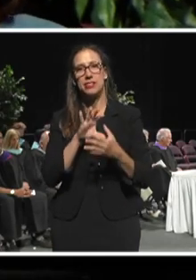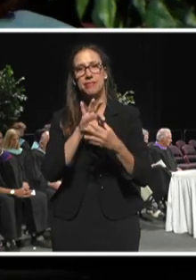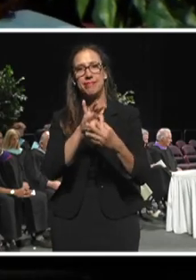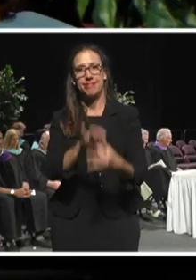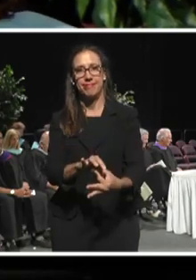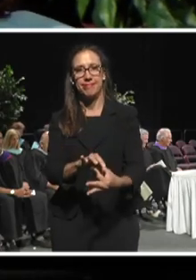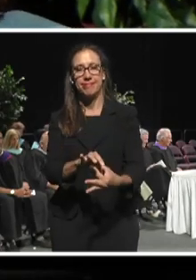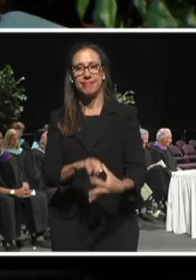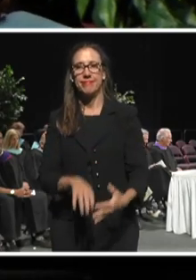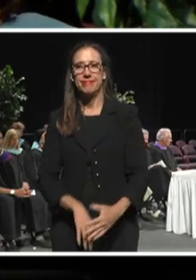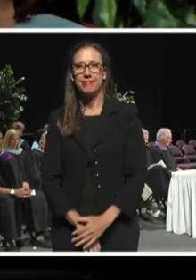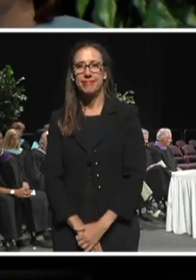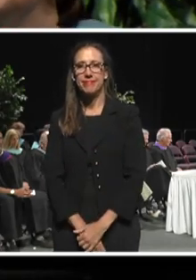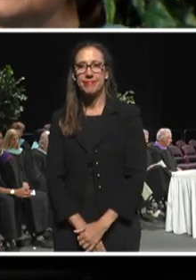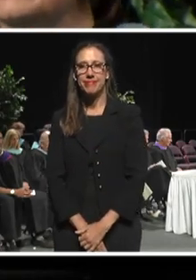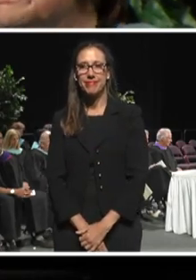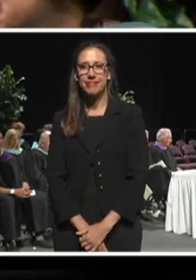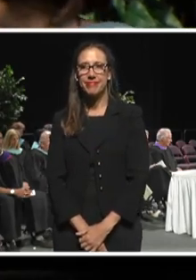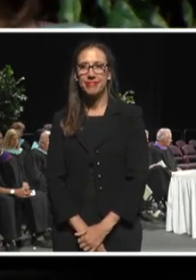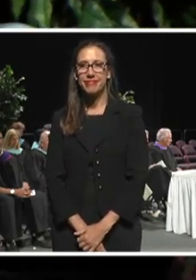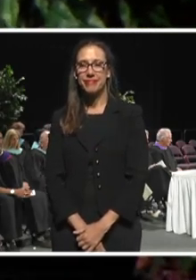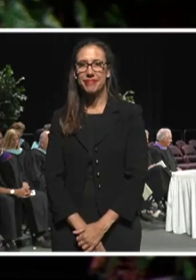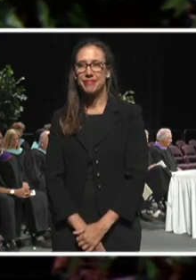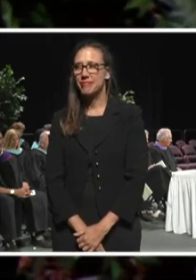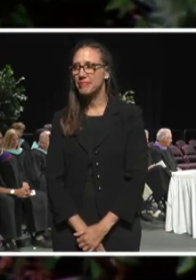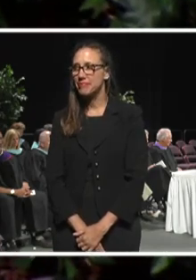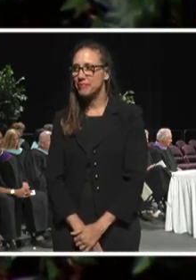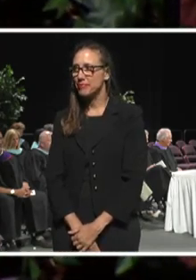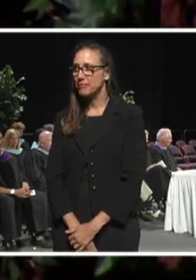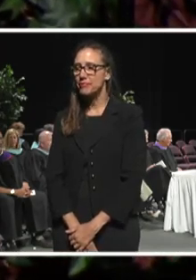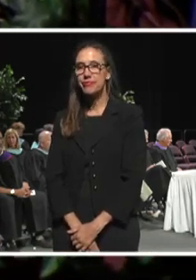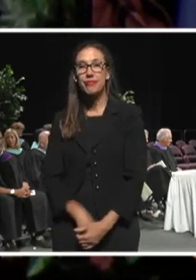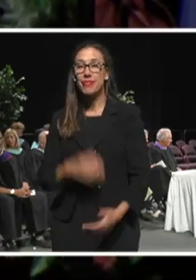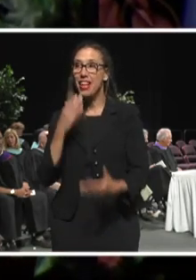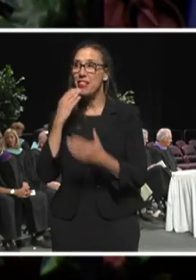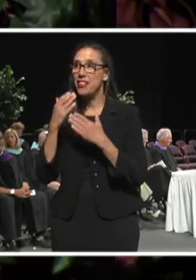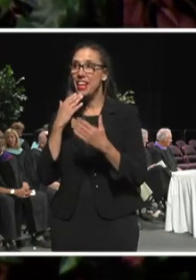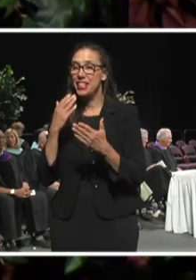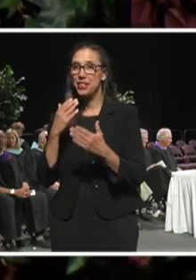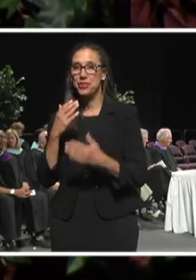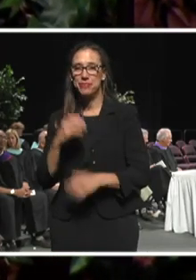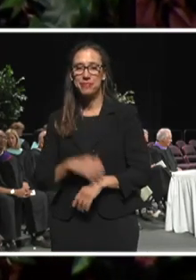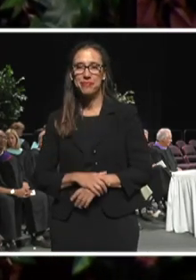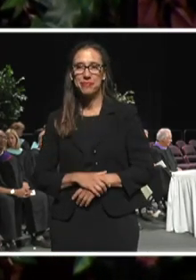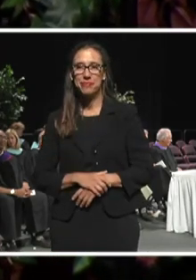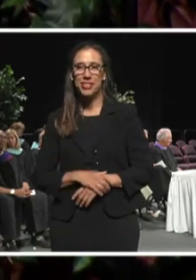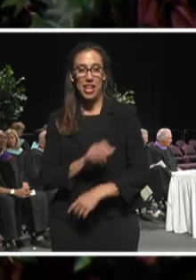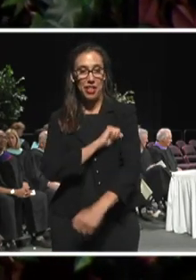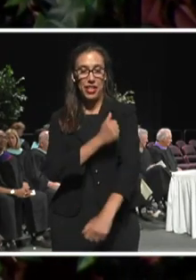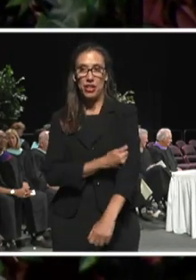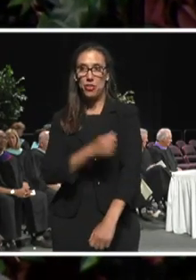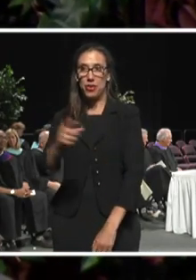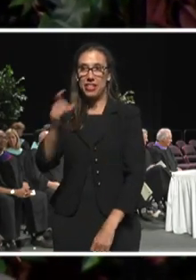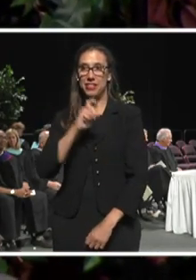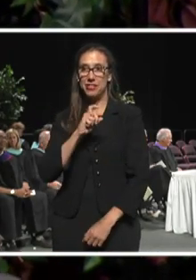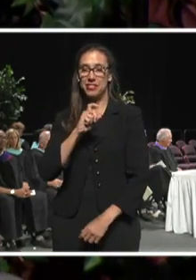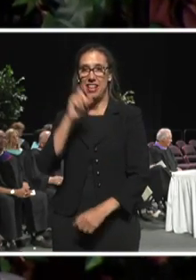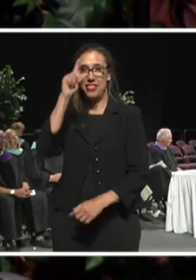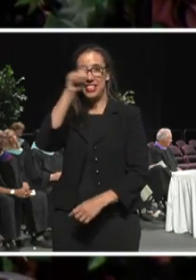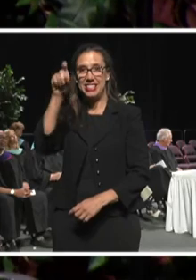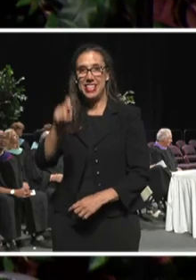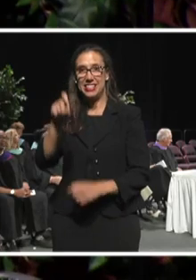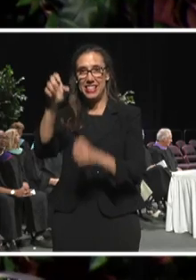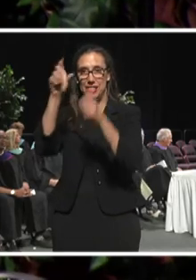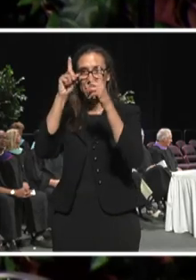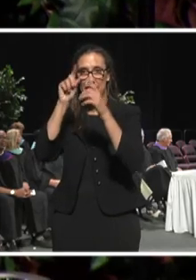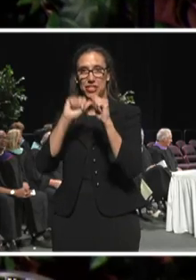privileges pertaining thereunto. Thank you, Ms. Michelle. By the authority vested in me by the Texas